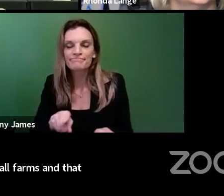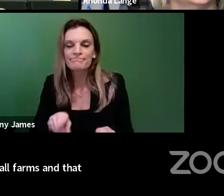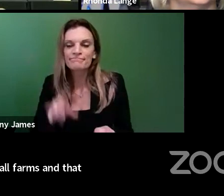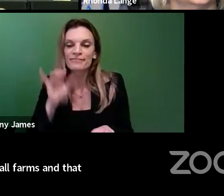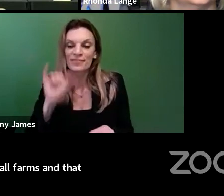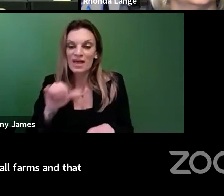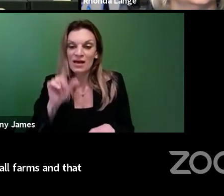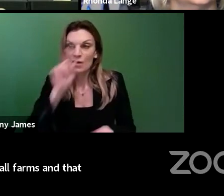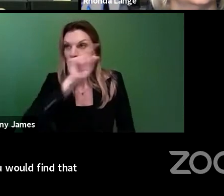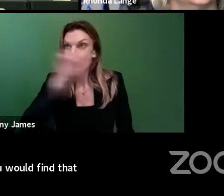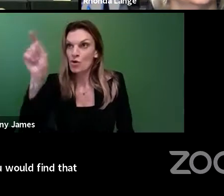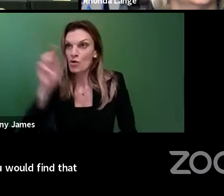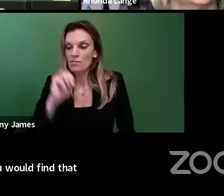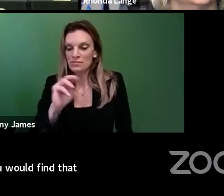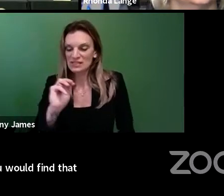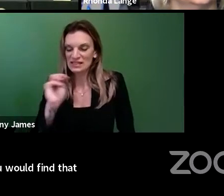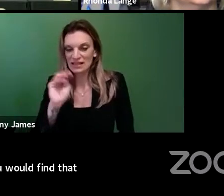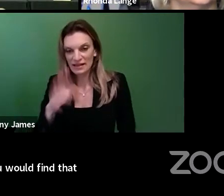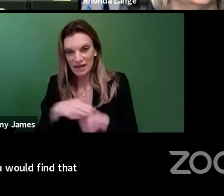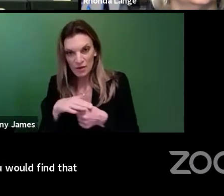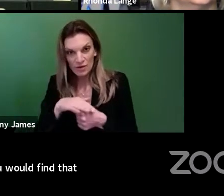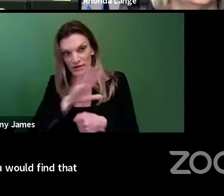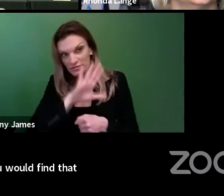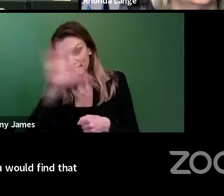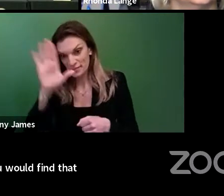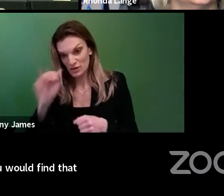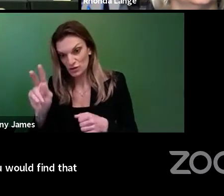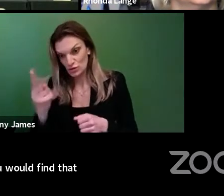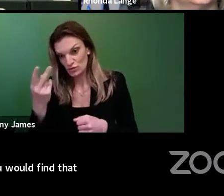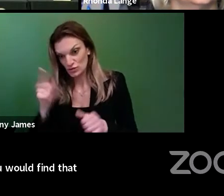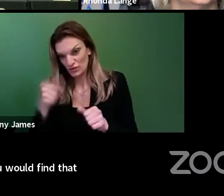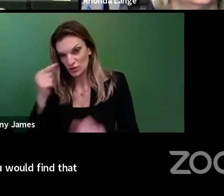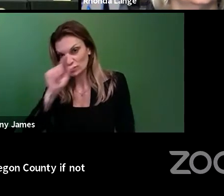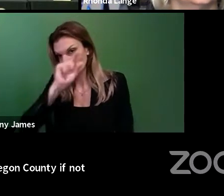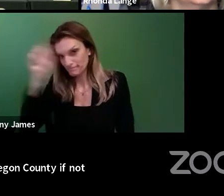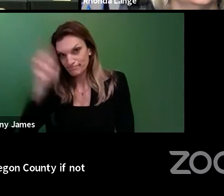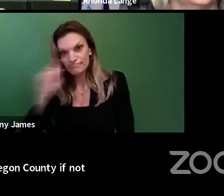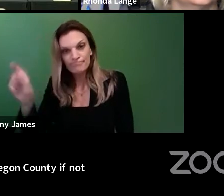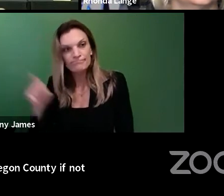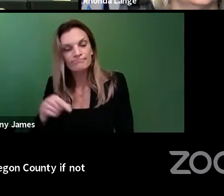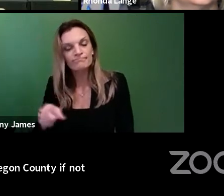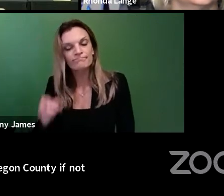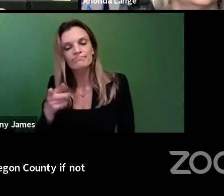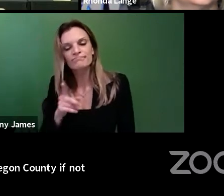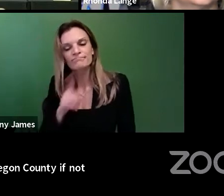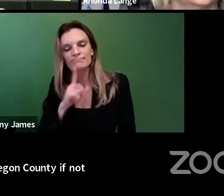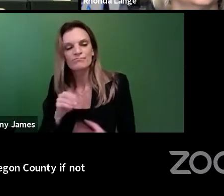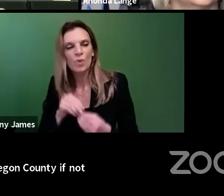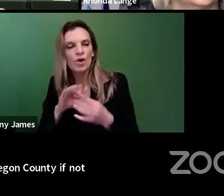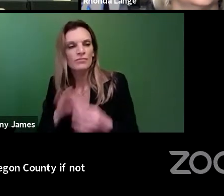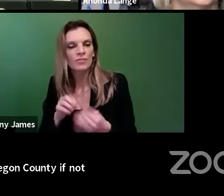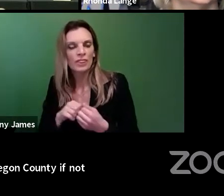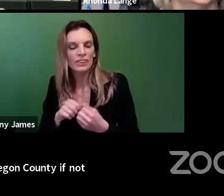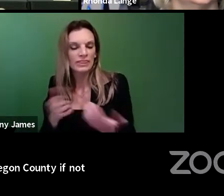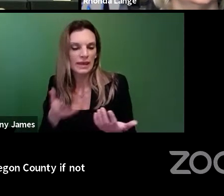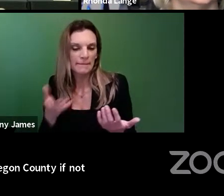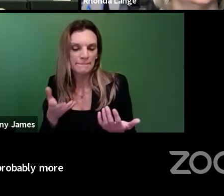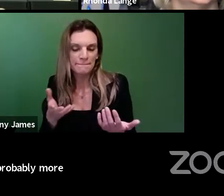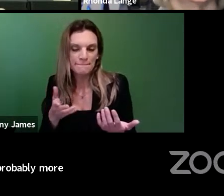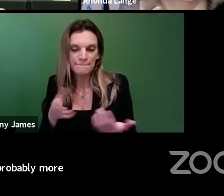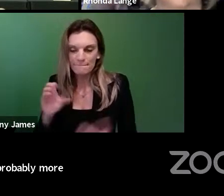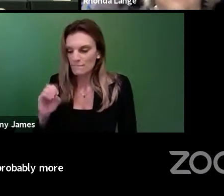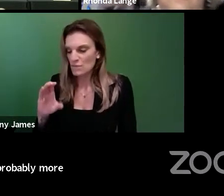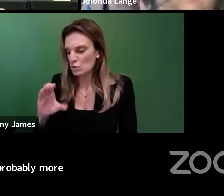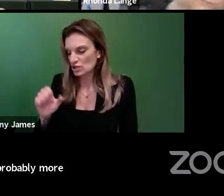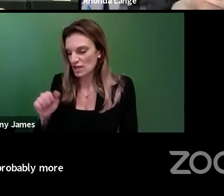top row in Muskegon County, if not the top two rows, have probably more in common with the